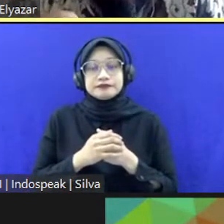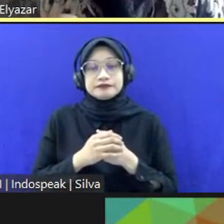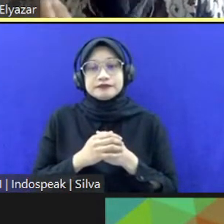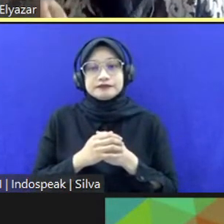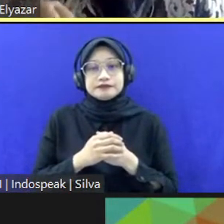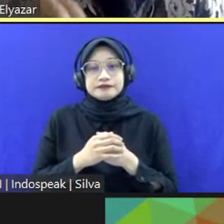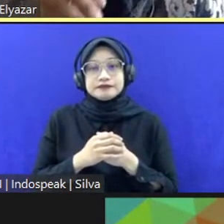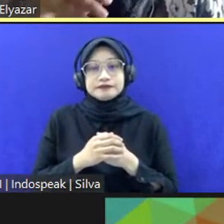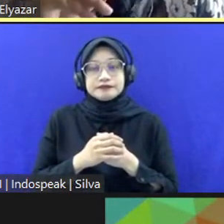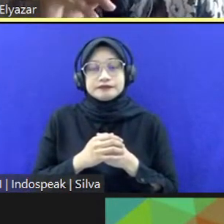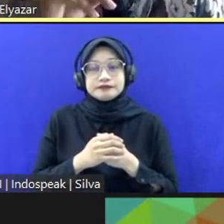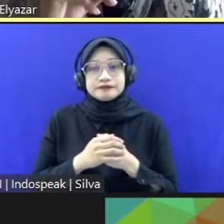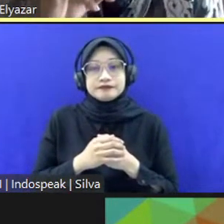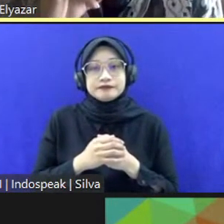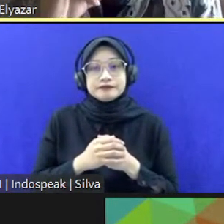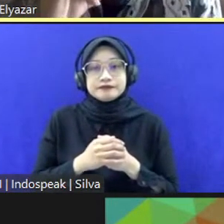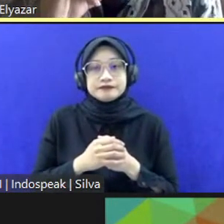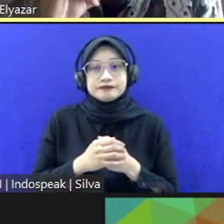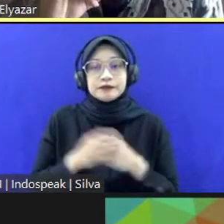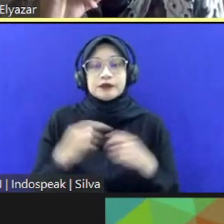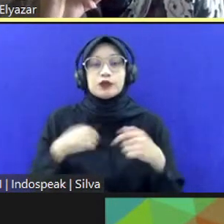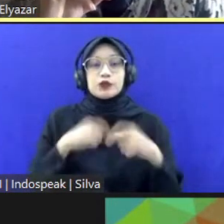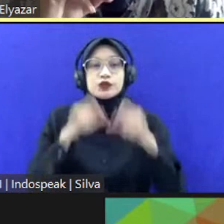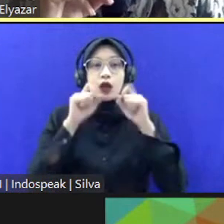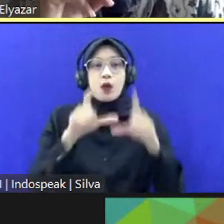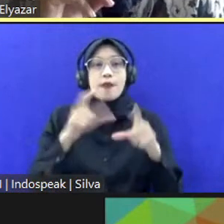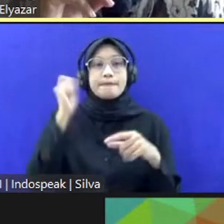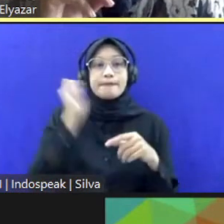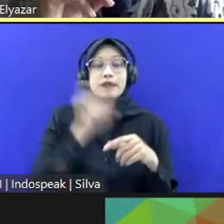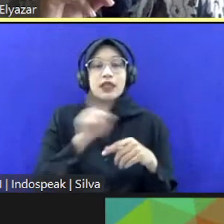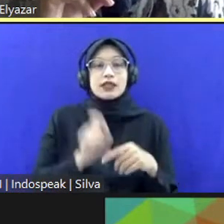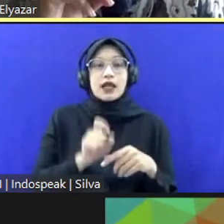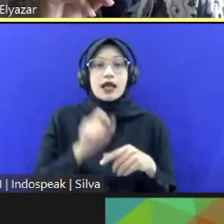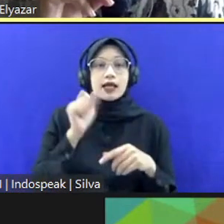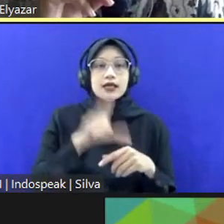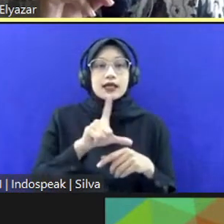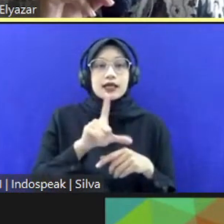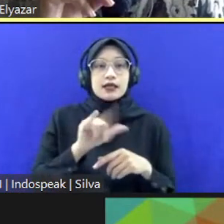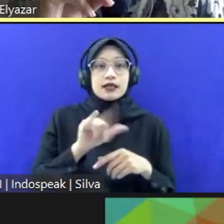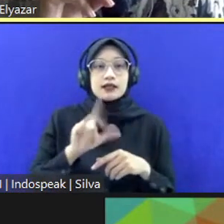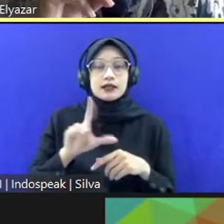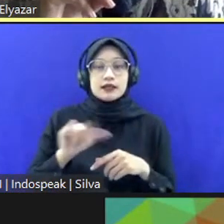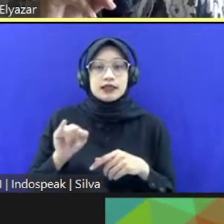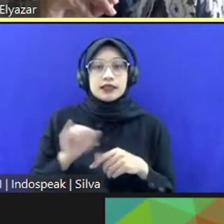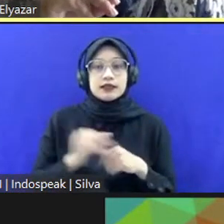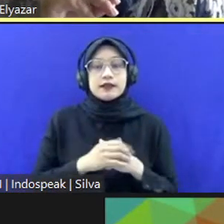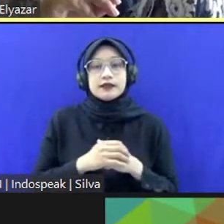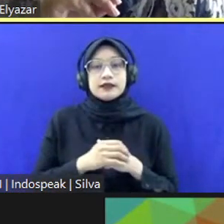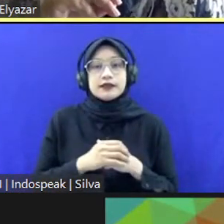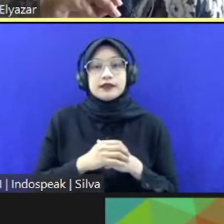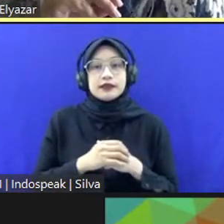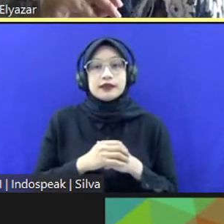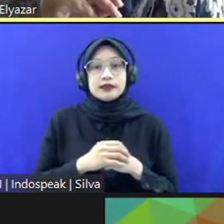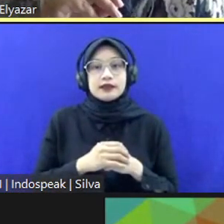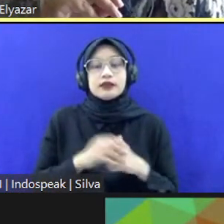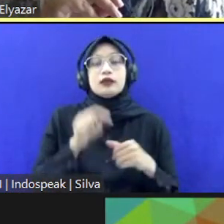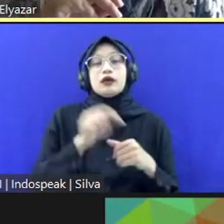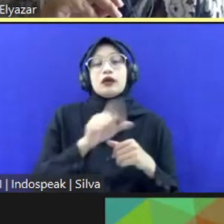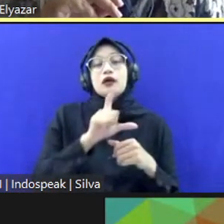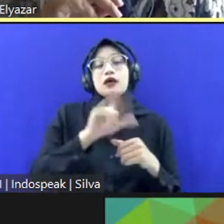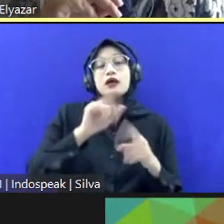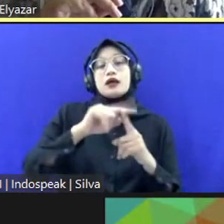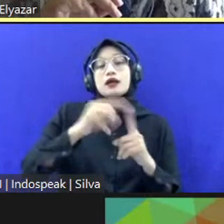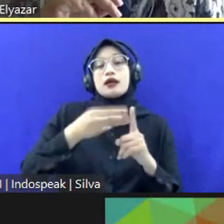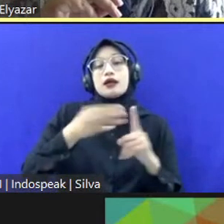I will answer Bu Lily first. Yeah. The vital death registration has been tested by Litbangkes, National Health Research